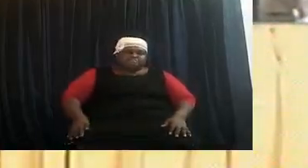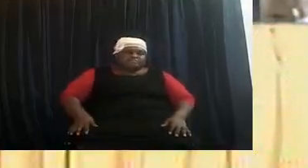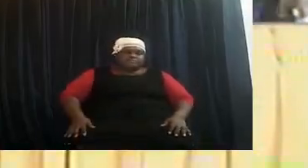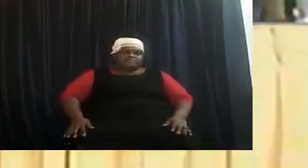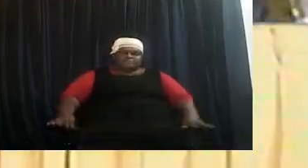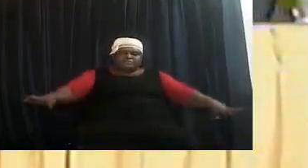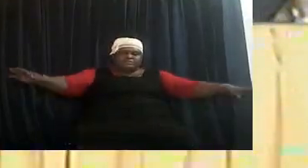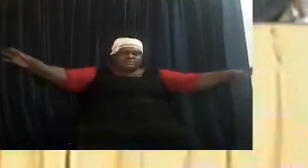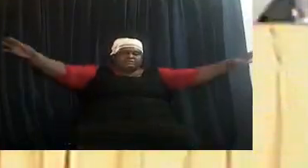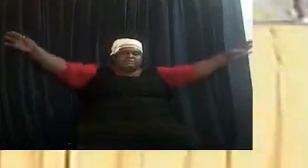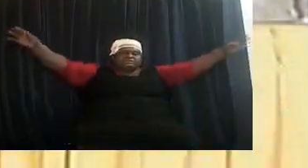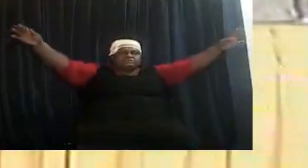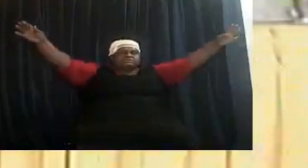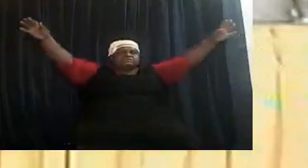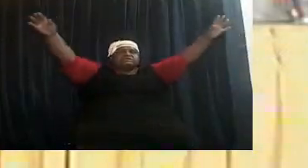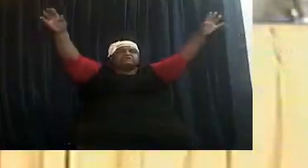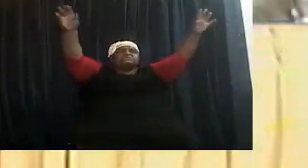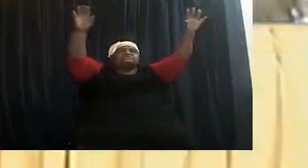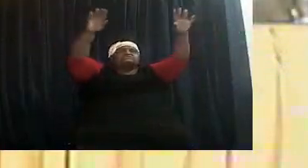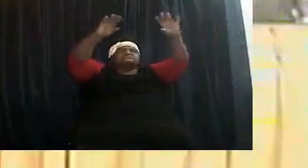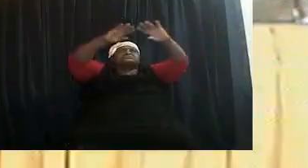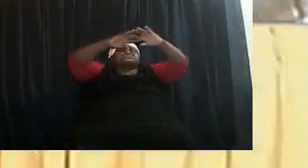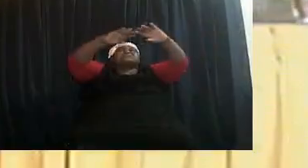else? Is there anybody